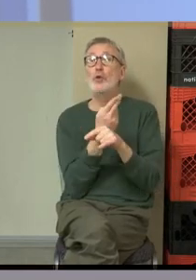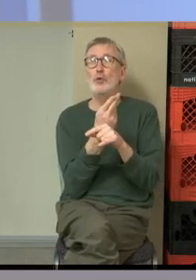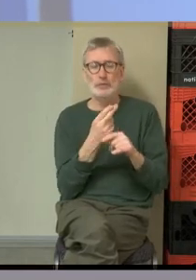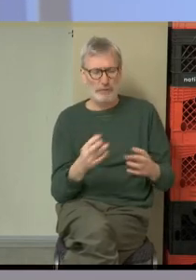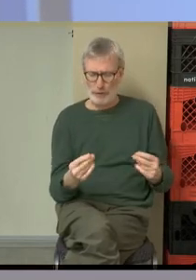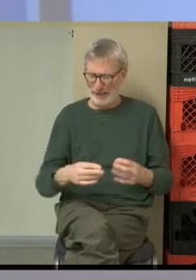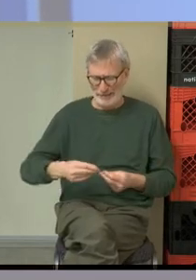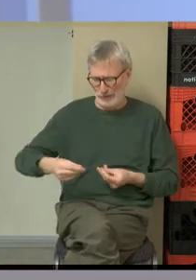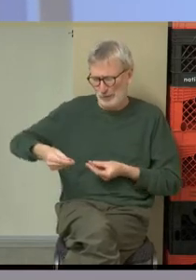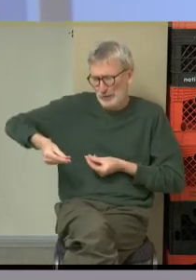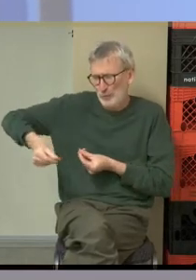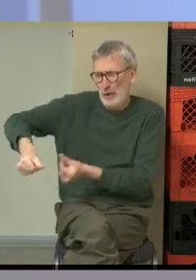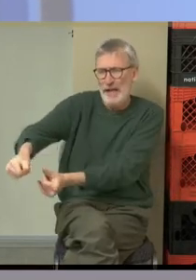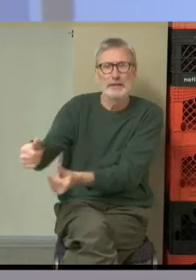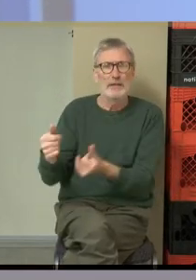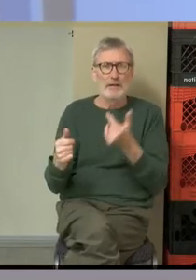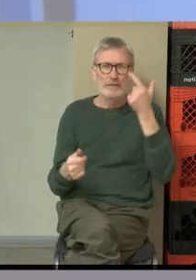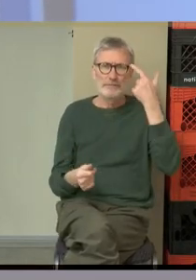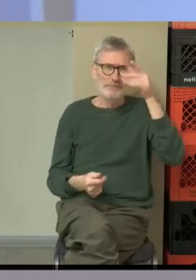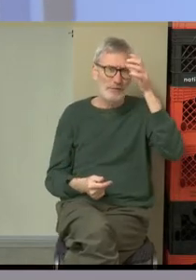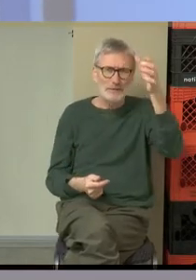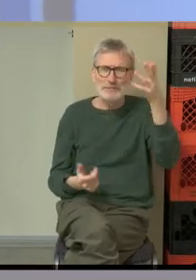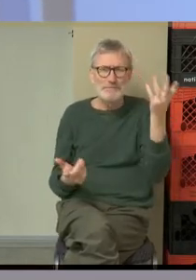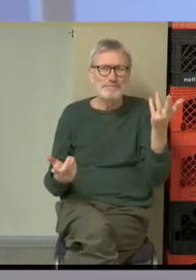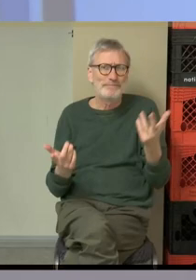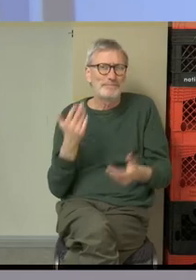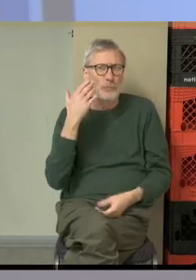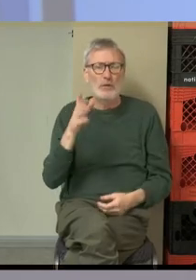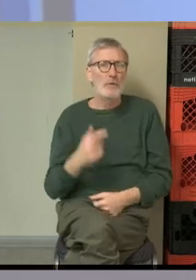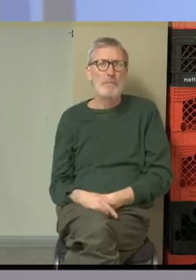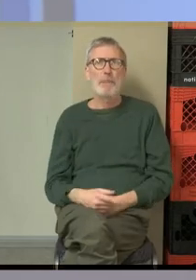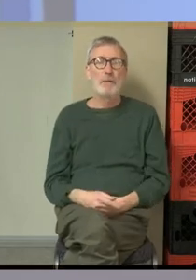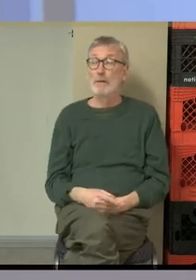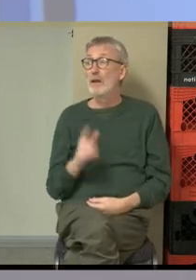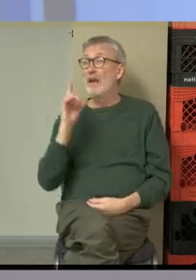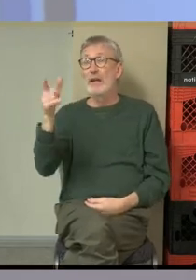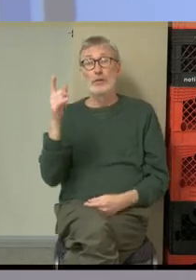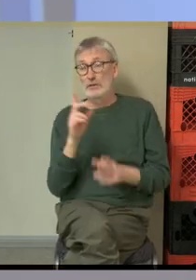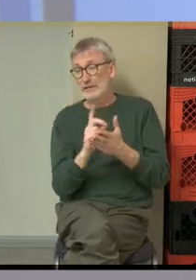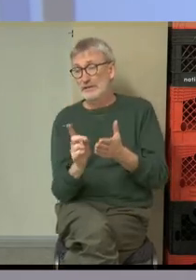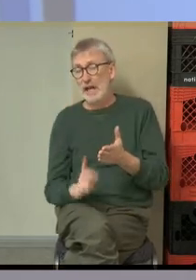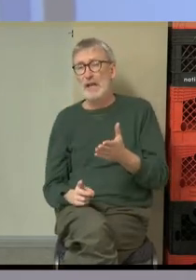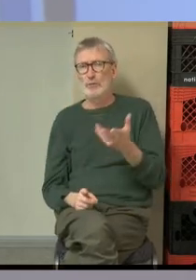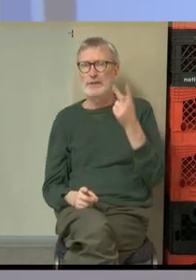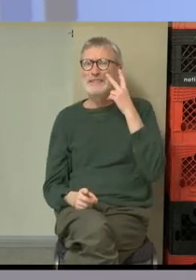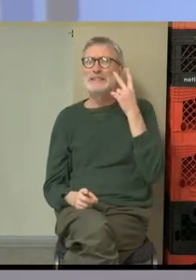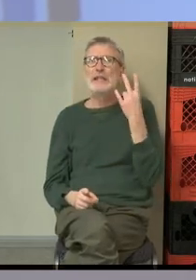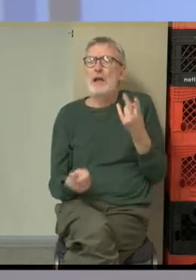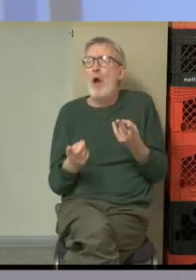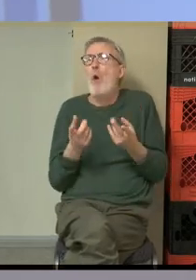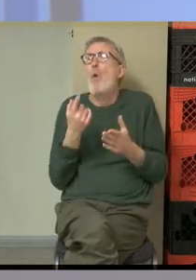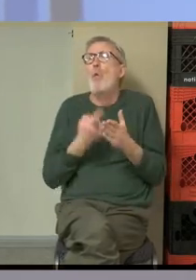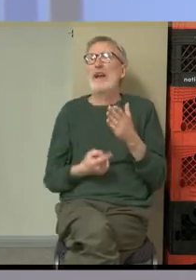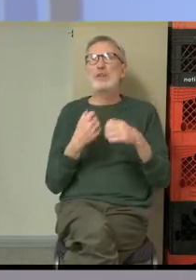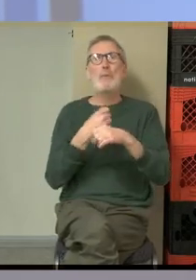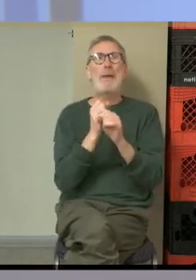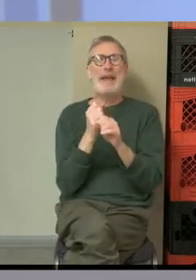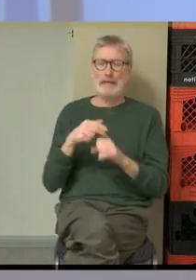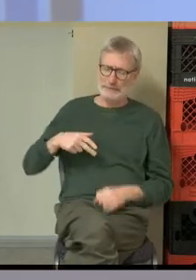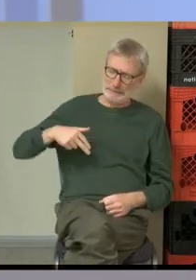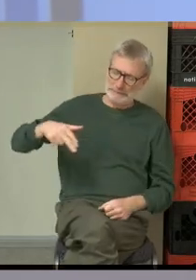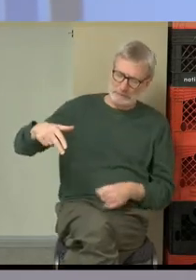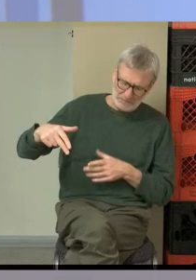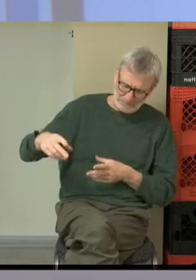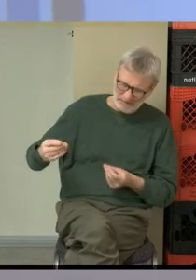still in a conceptual level of design. Once we get into design, we'll select materials for that.